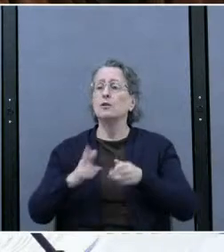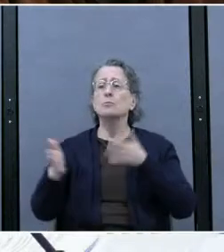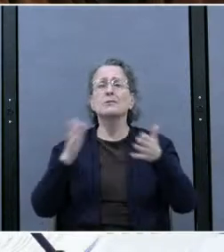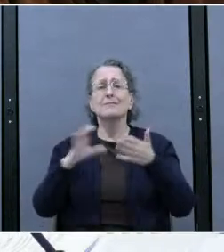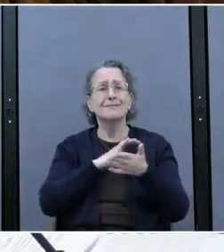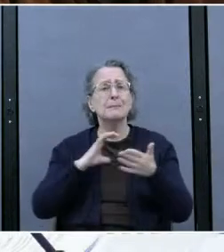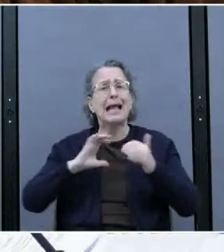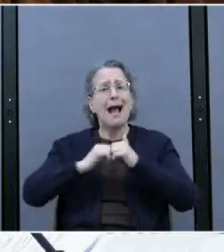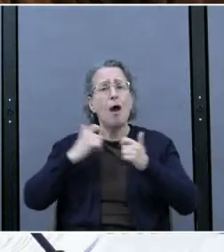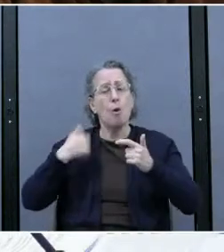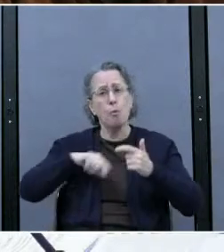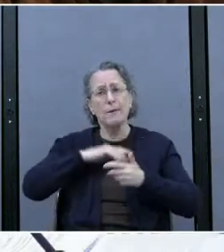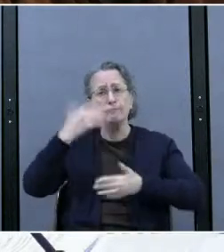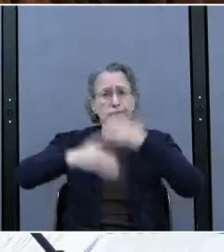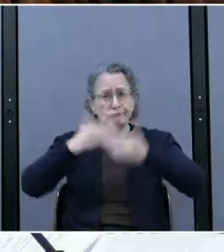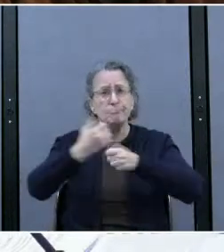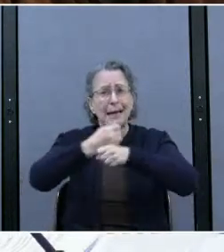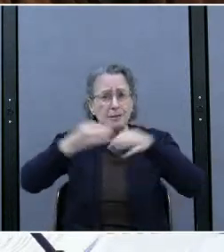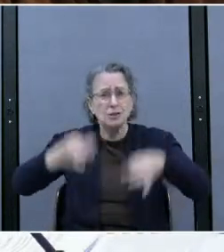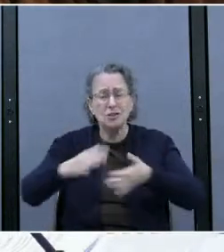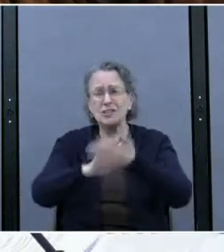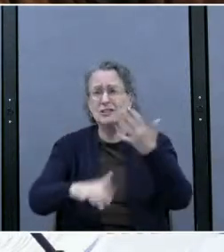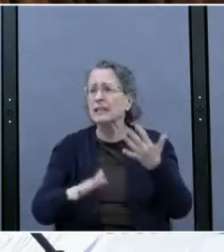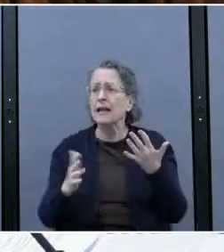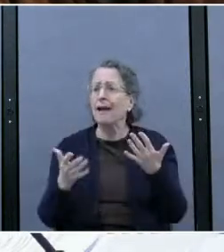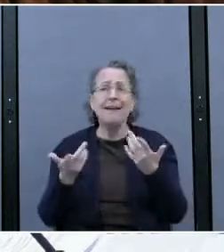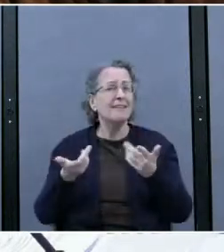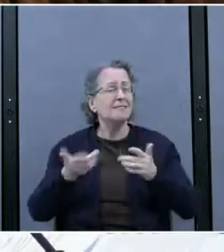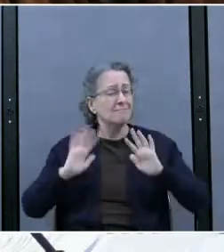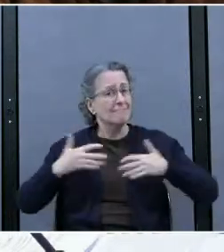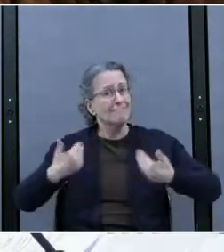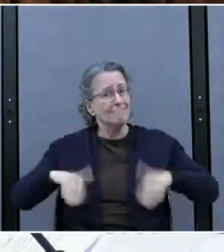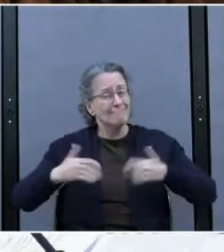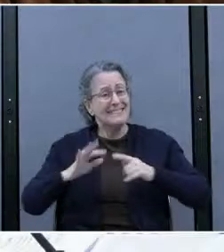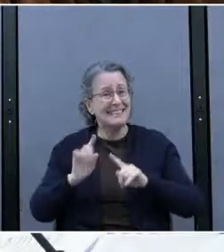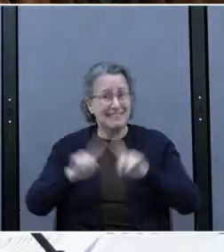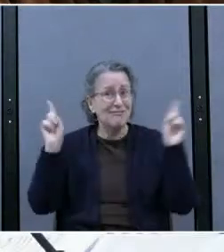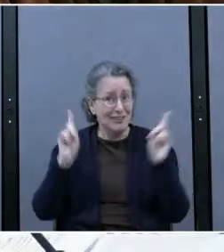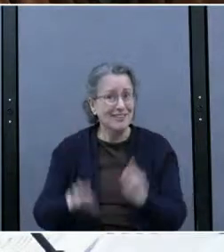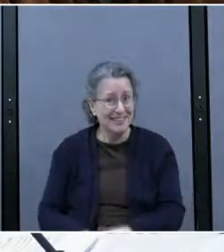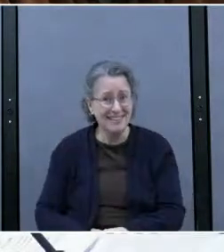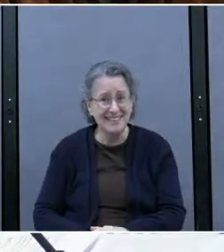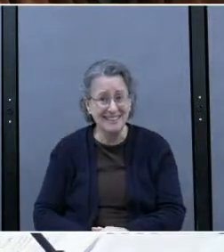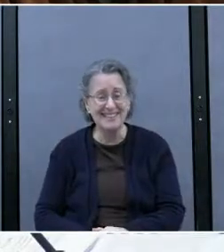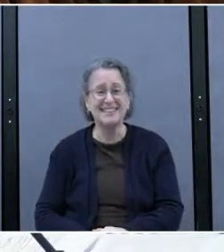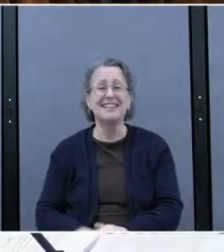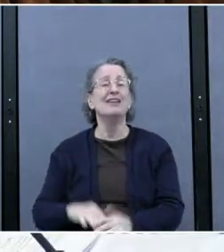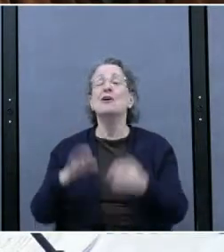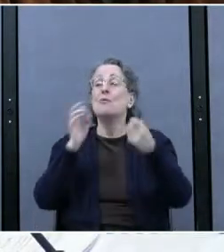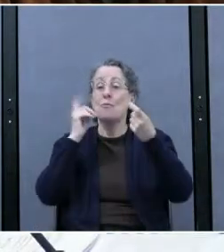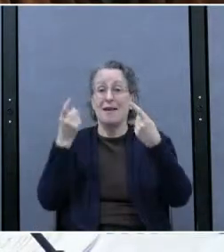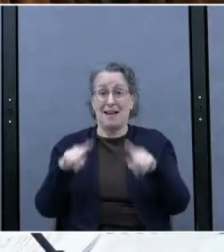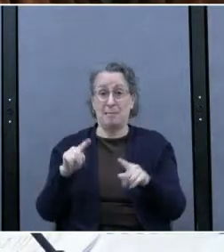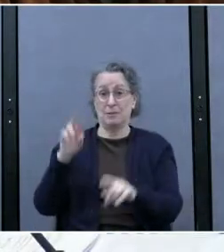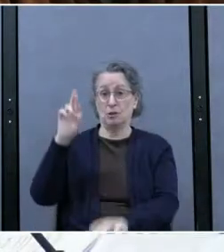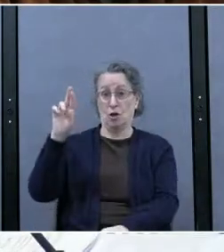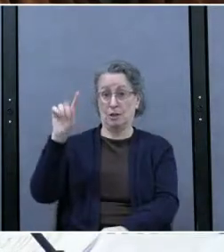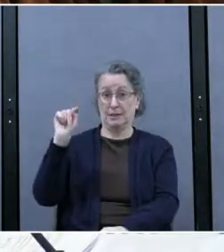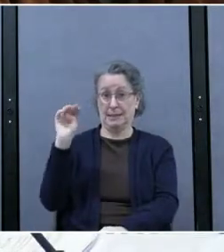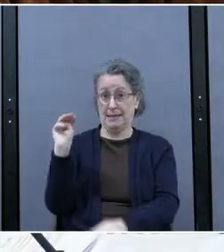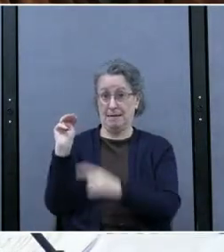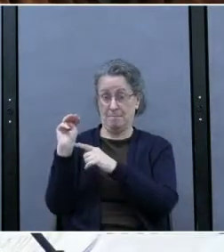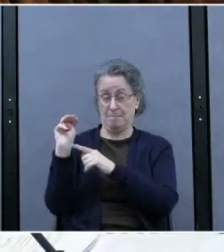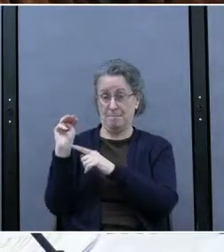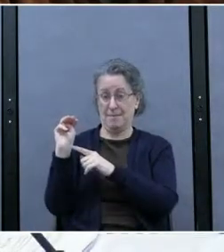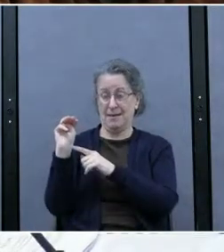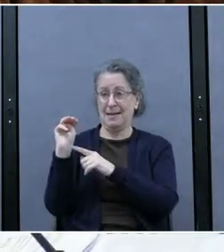unusual, because what's happening here is that representative town meeting tells the select board,